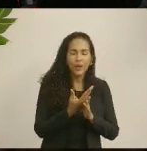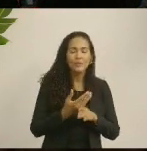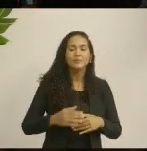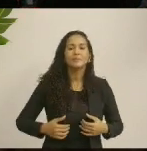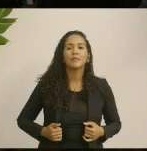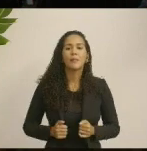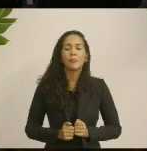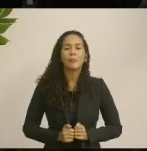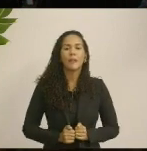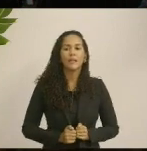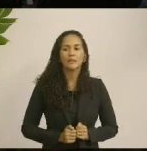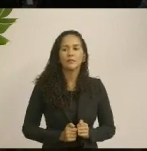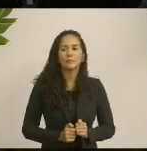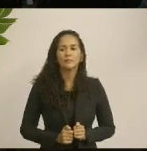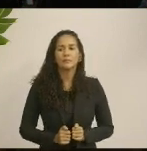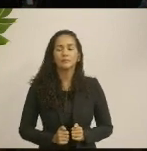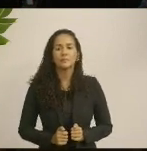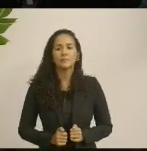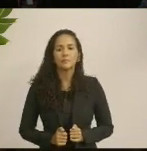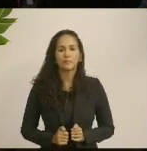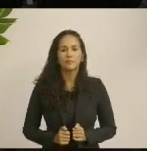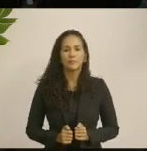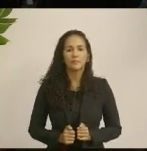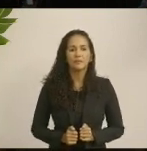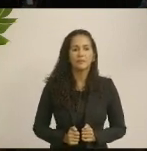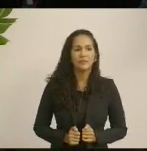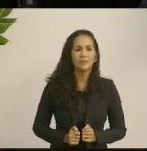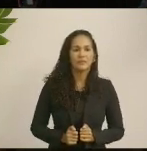Haven't touched anything.